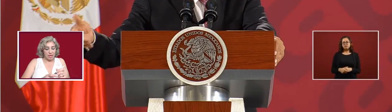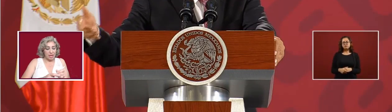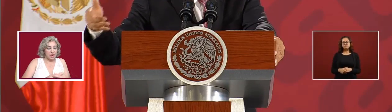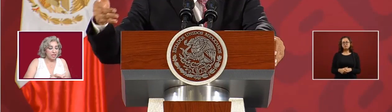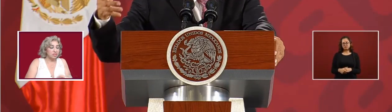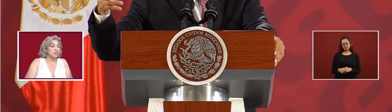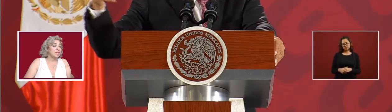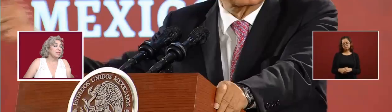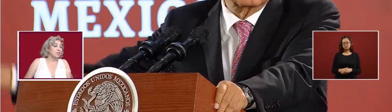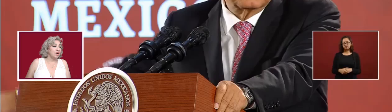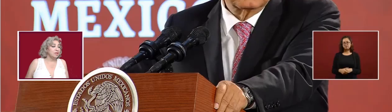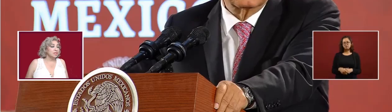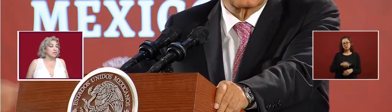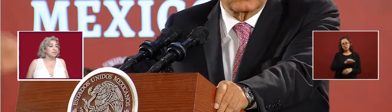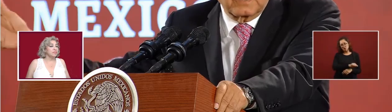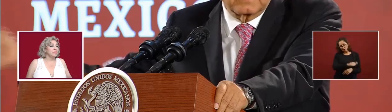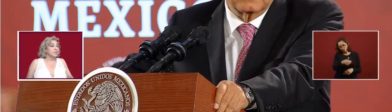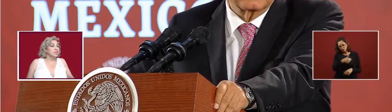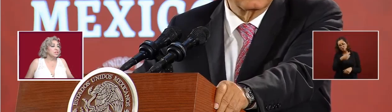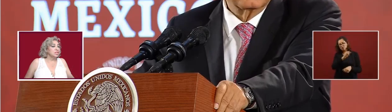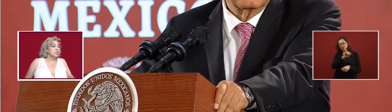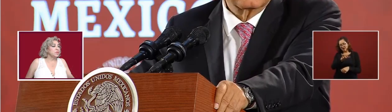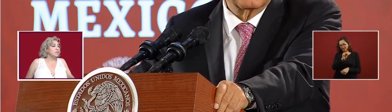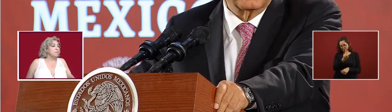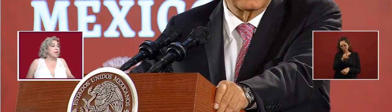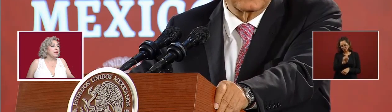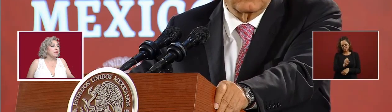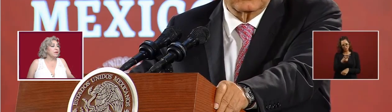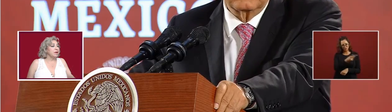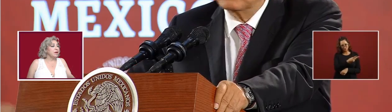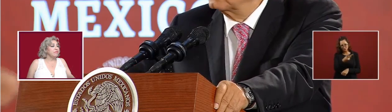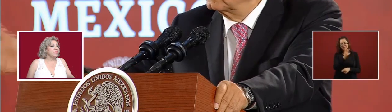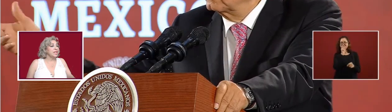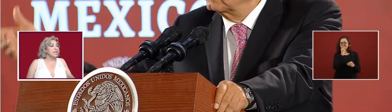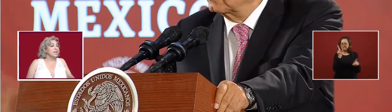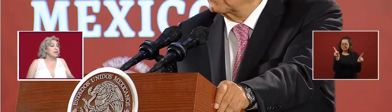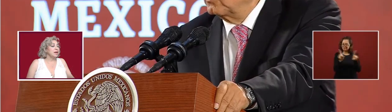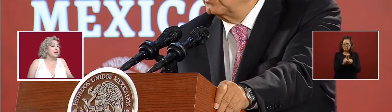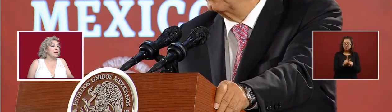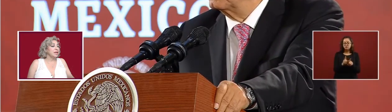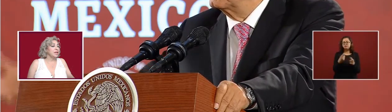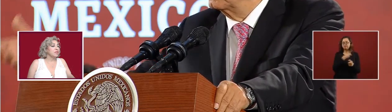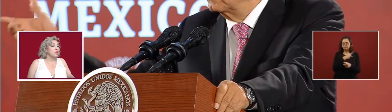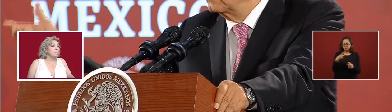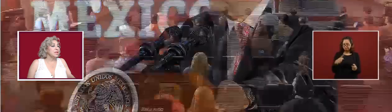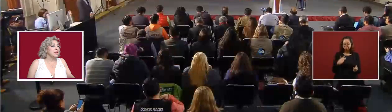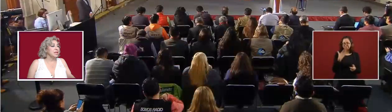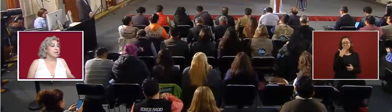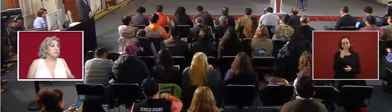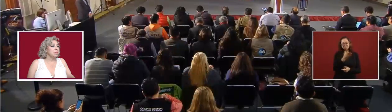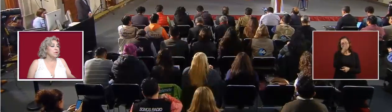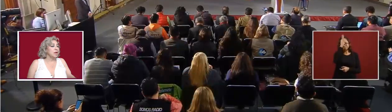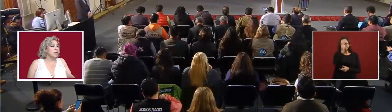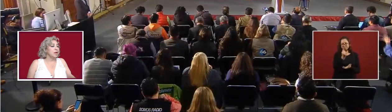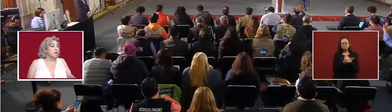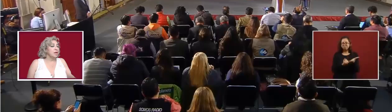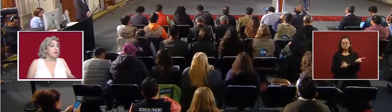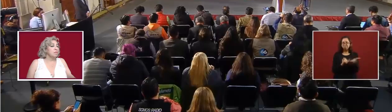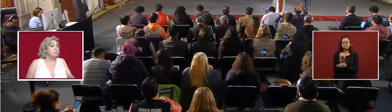And Jesus Cantu also. So it's a matter of getting an agreement and